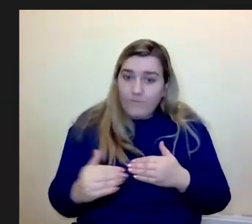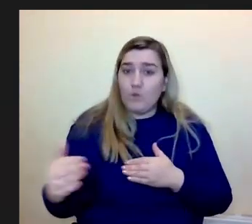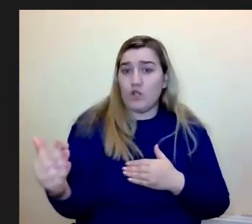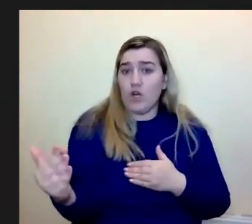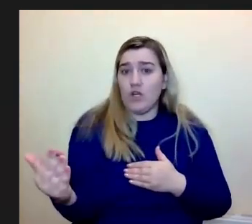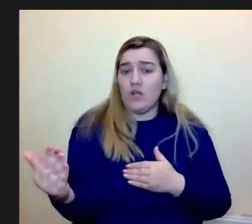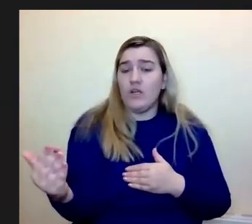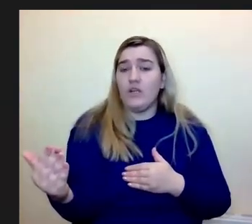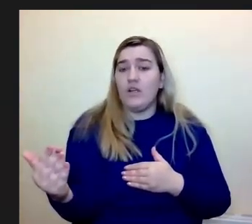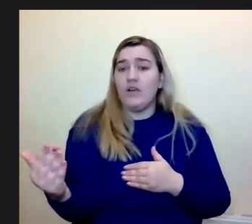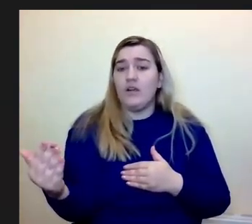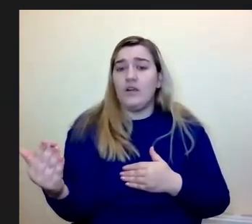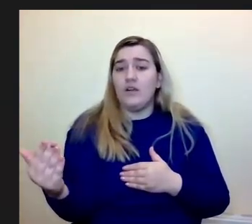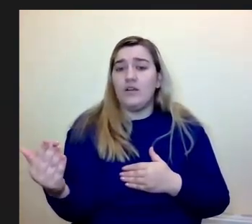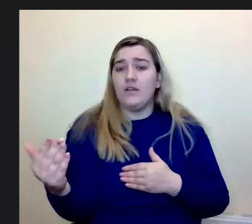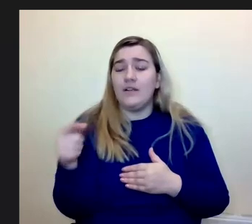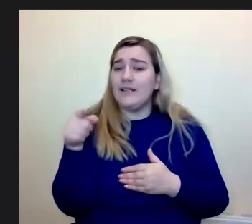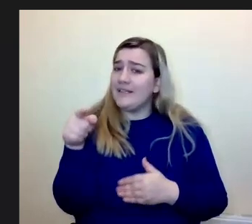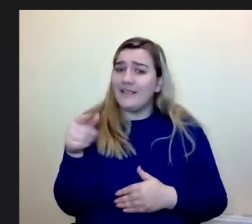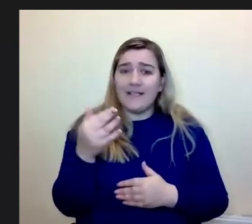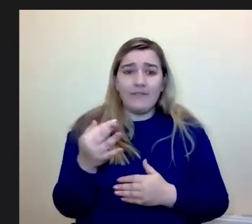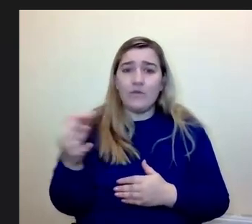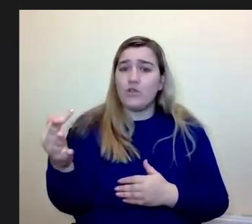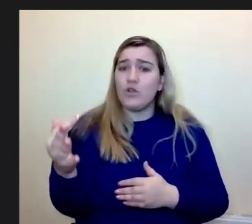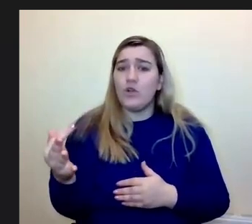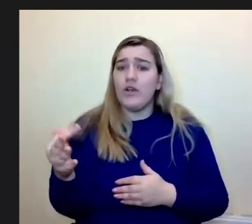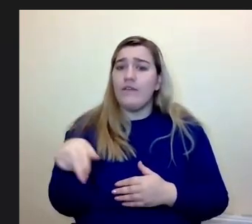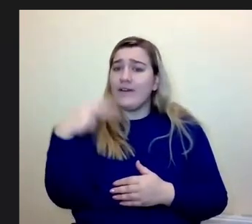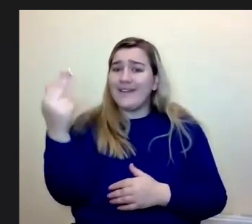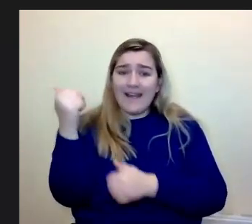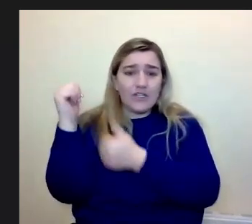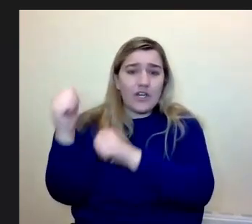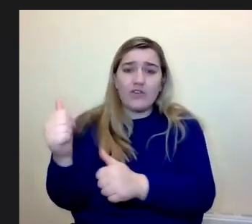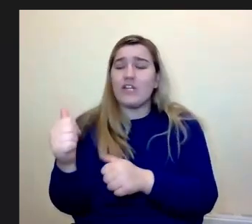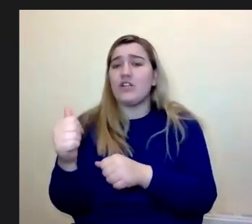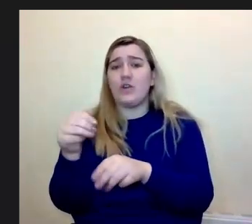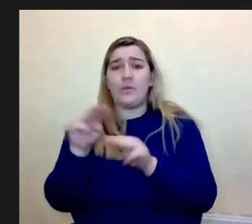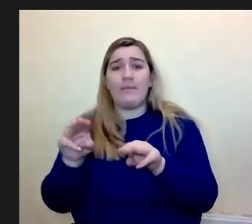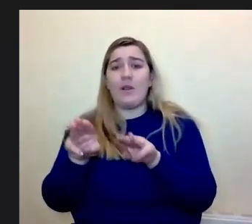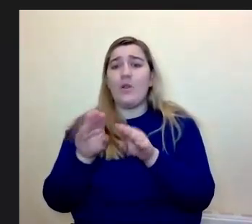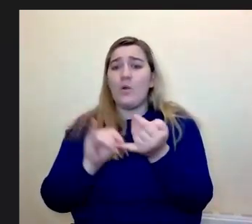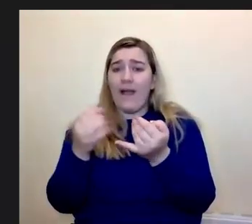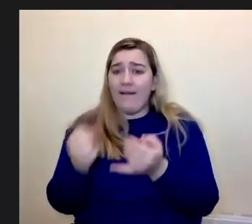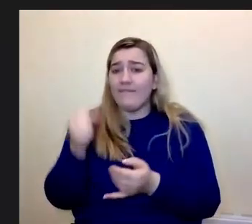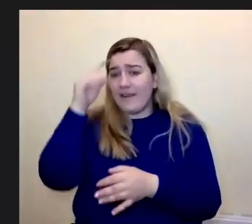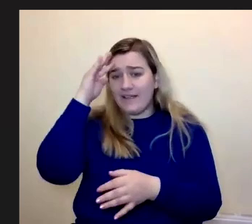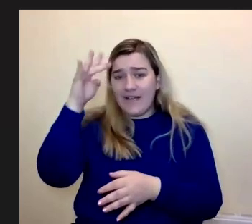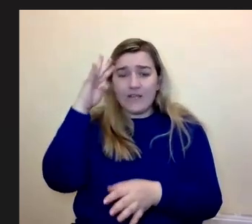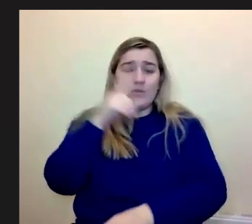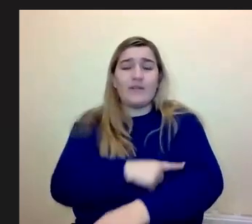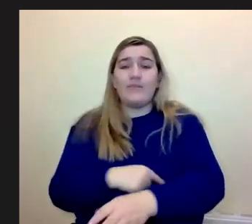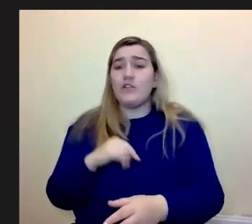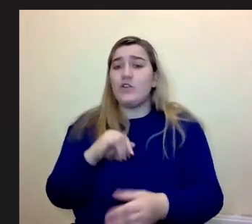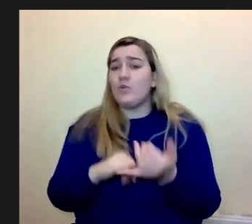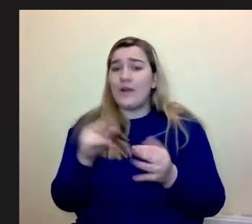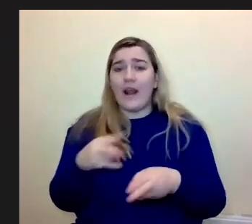is the generation, the people with intellectual disability, people who can't speak, but they